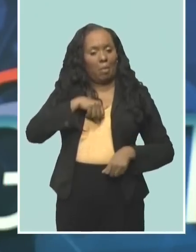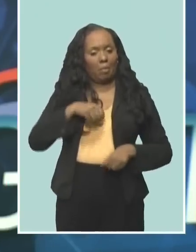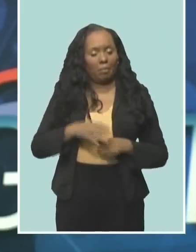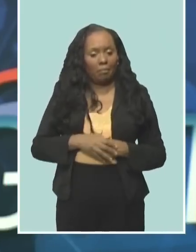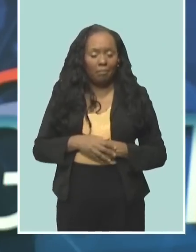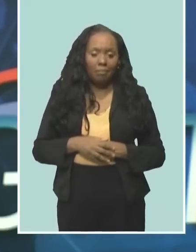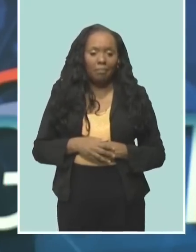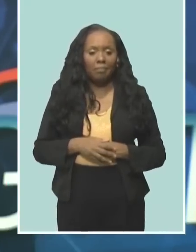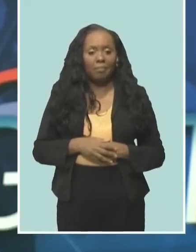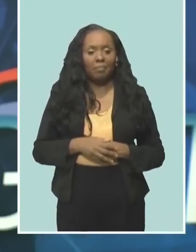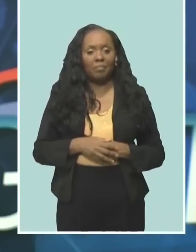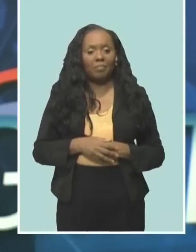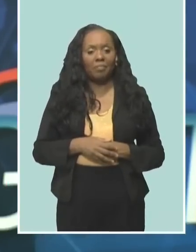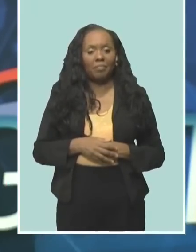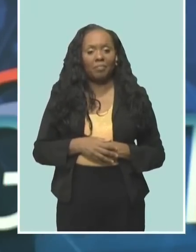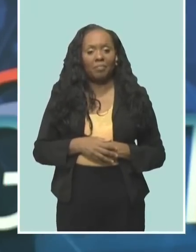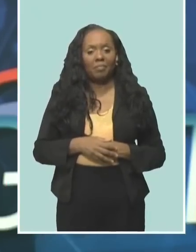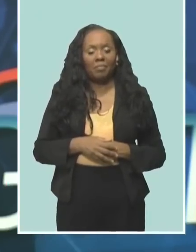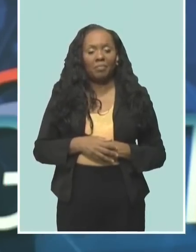report.